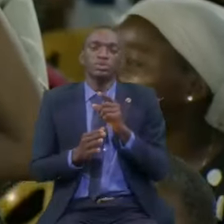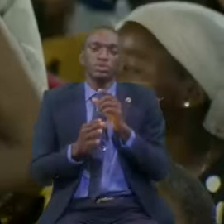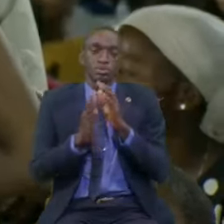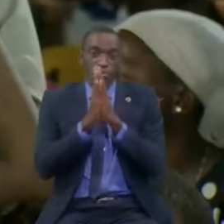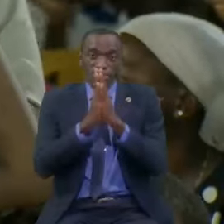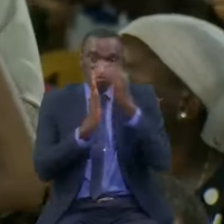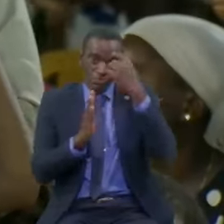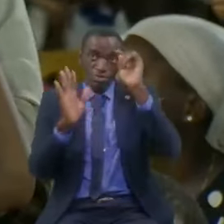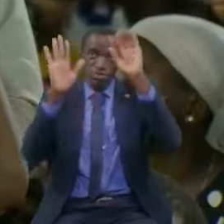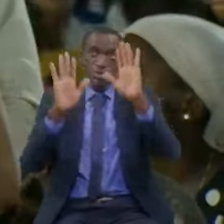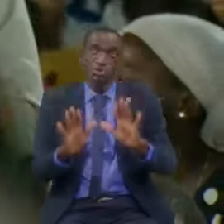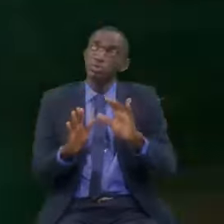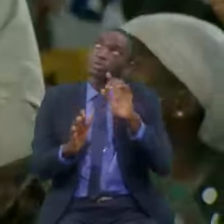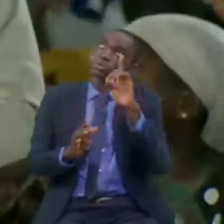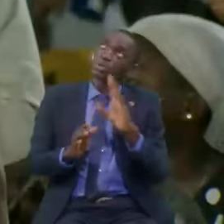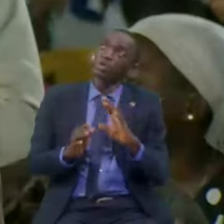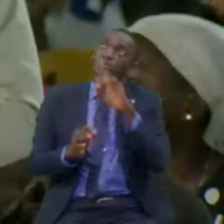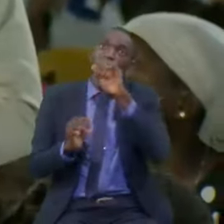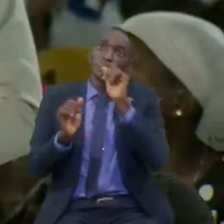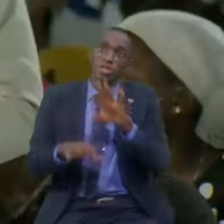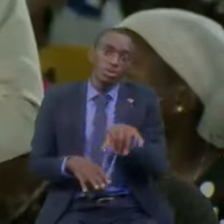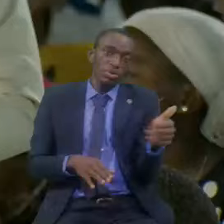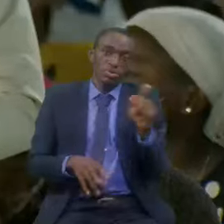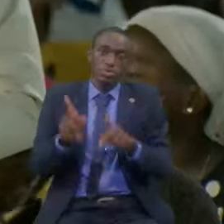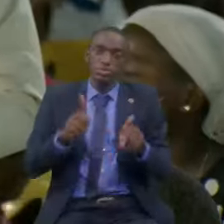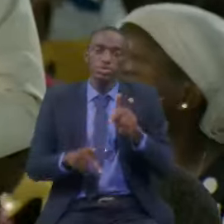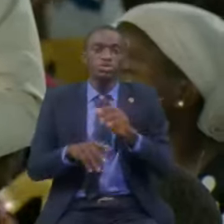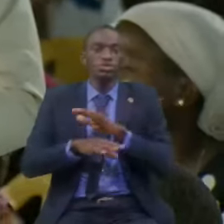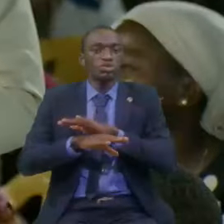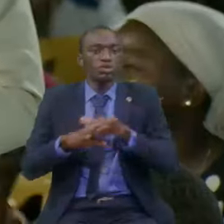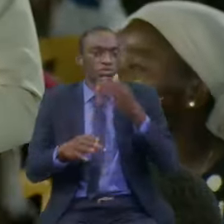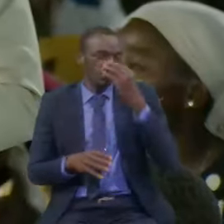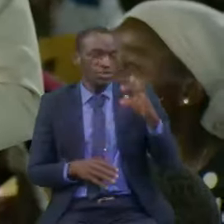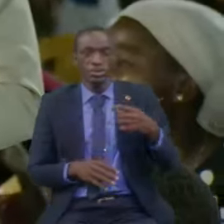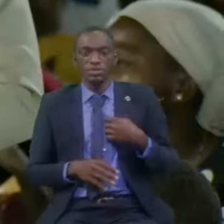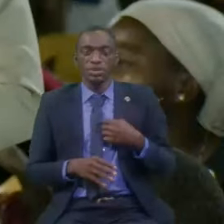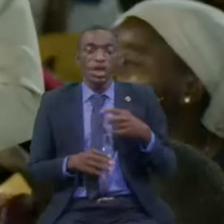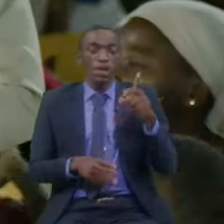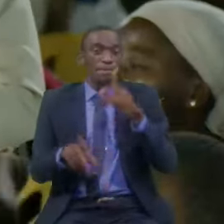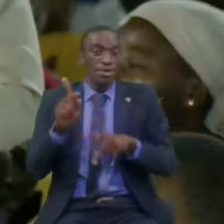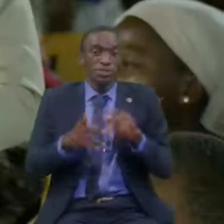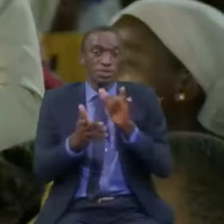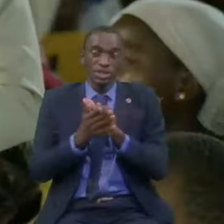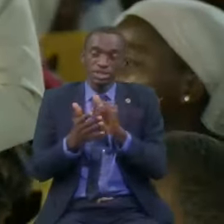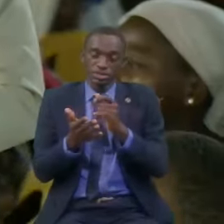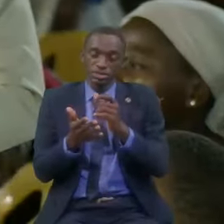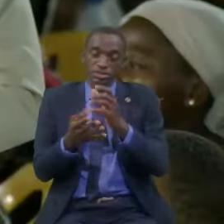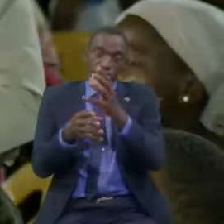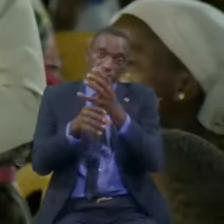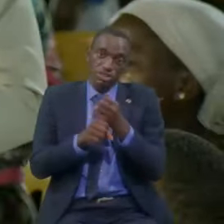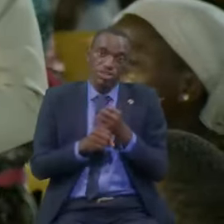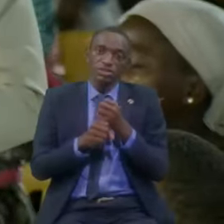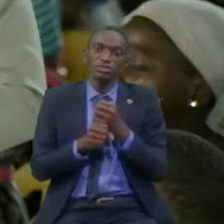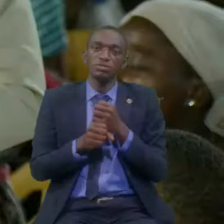not by. So those who listen over the radio, please take this number and